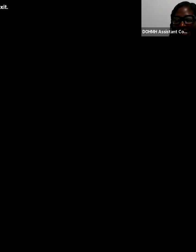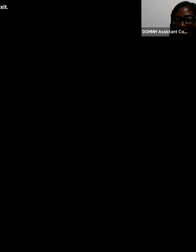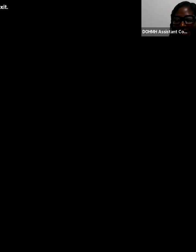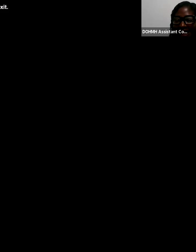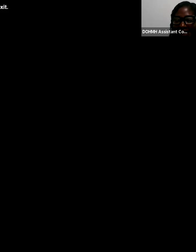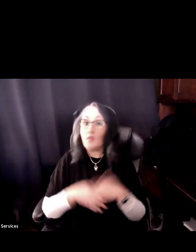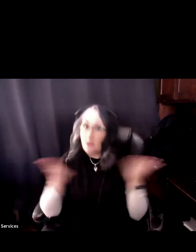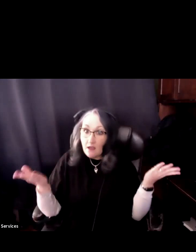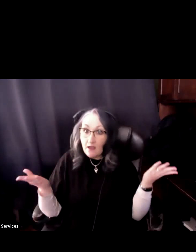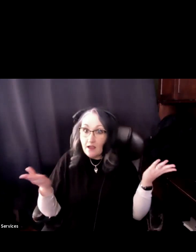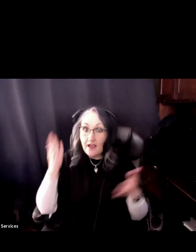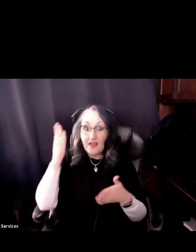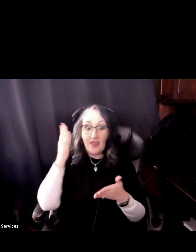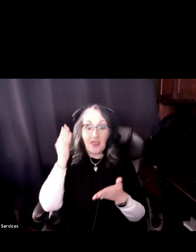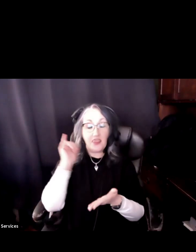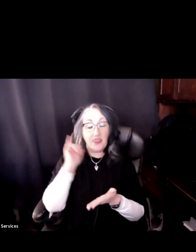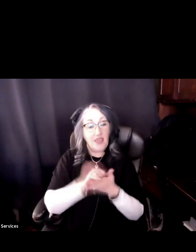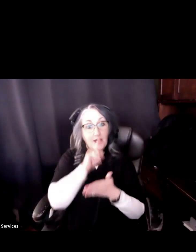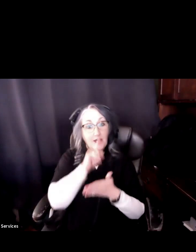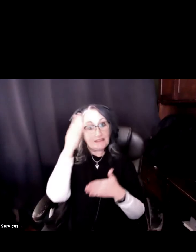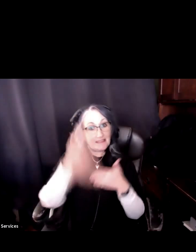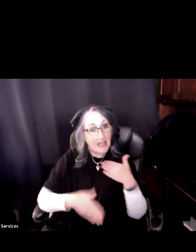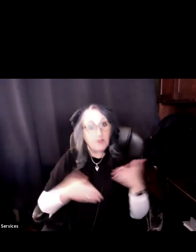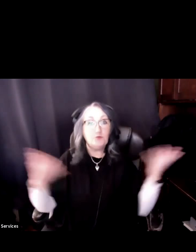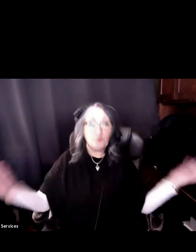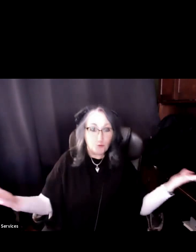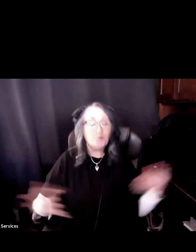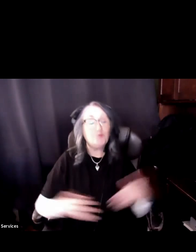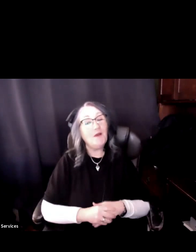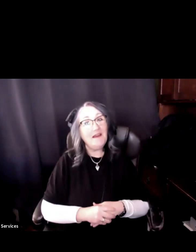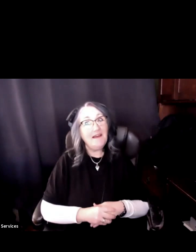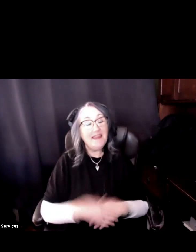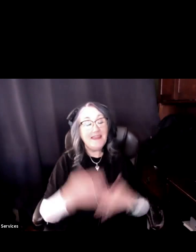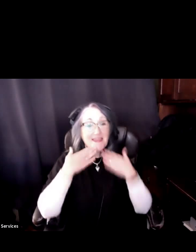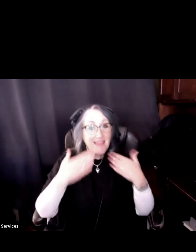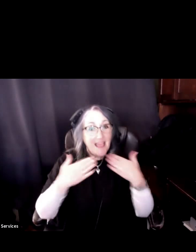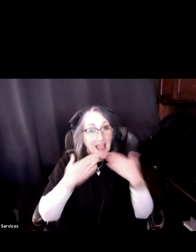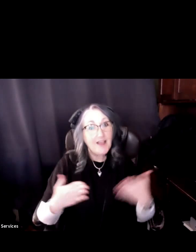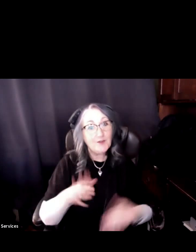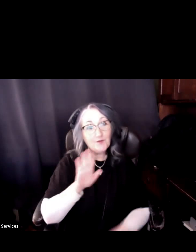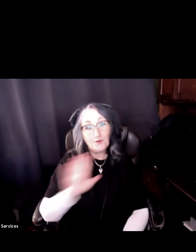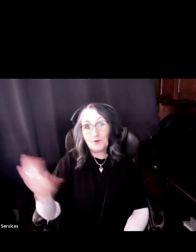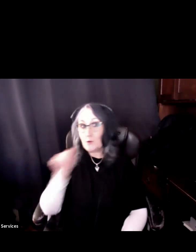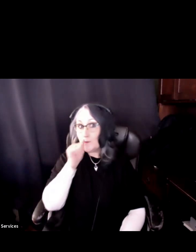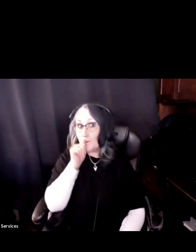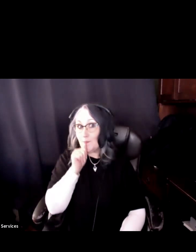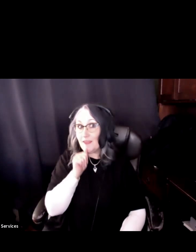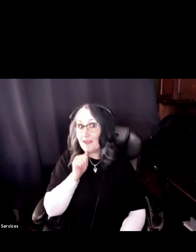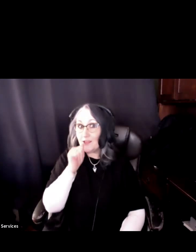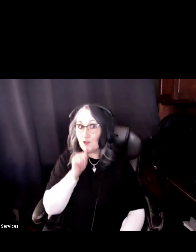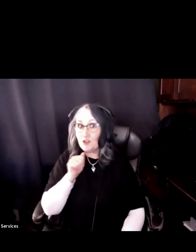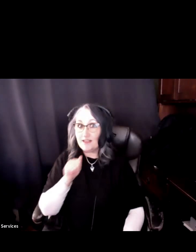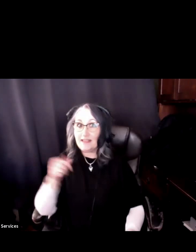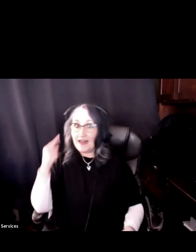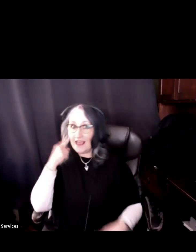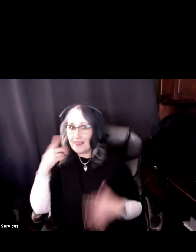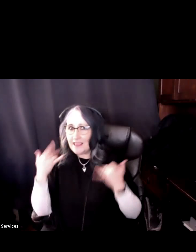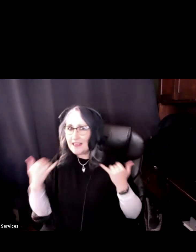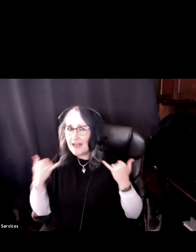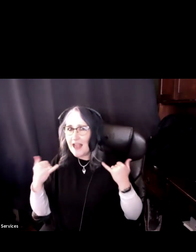And that is the end. So thank you very much for your patience. And I think now we